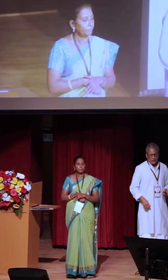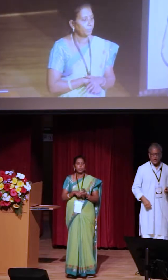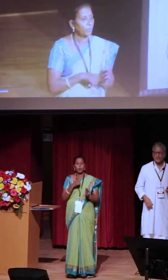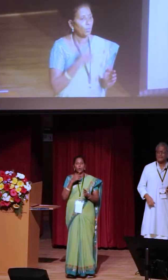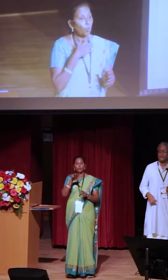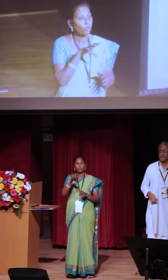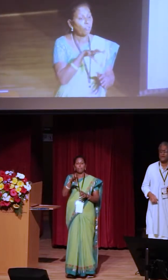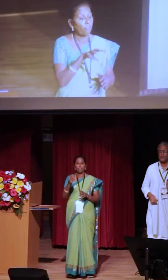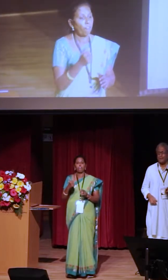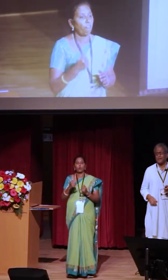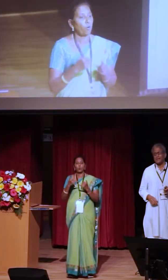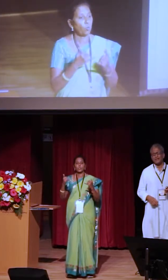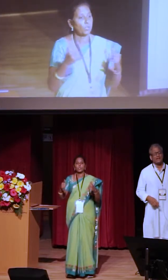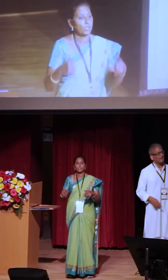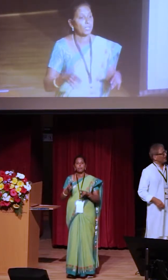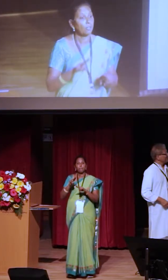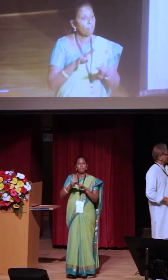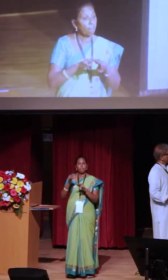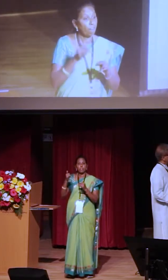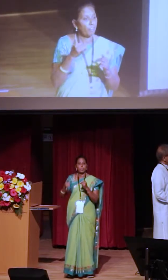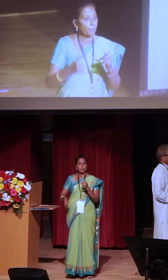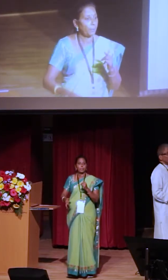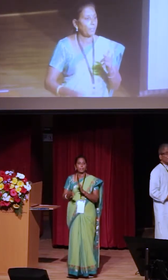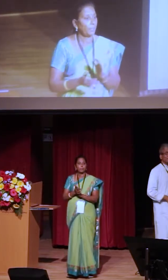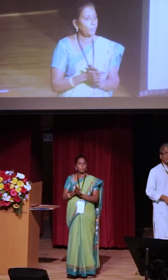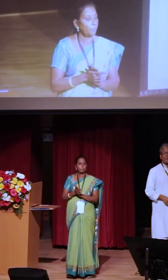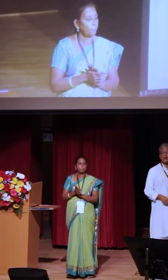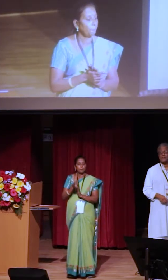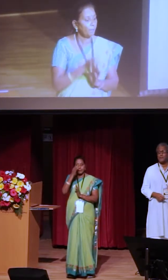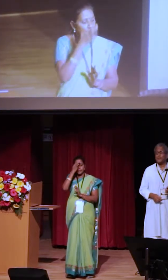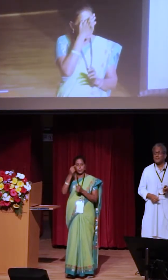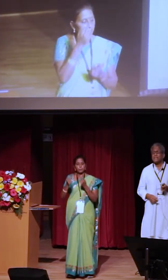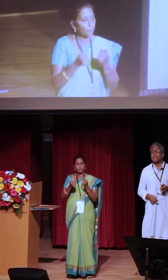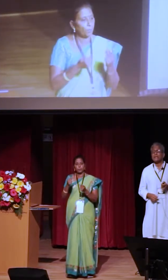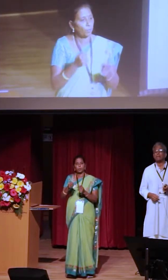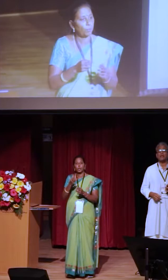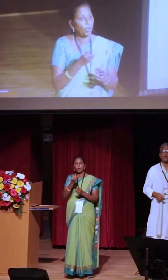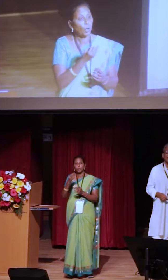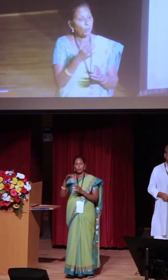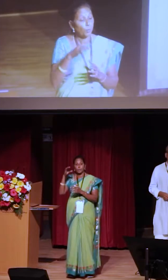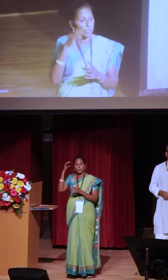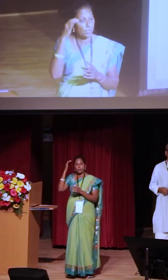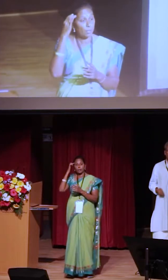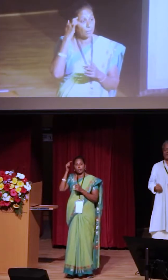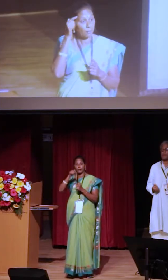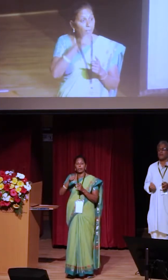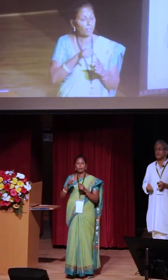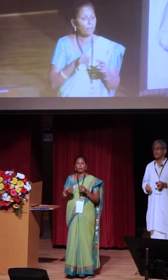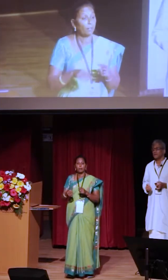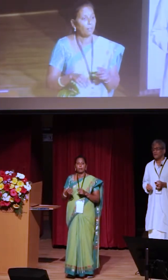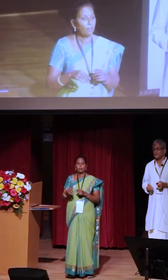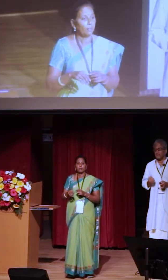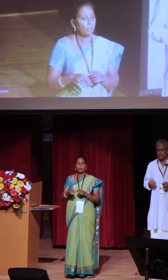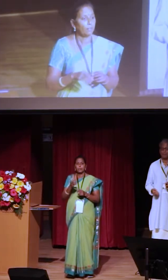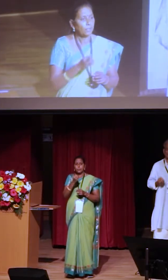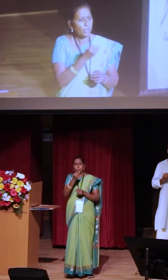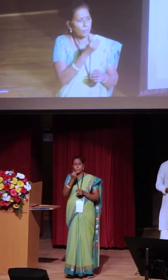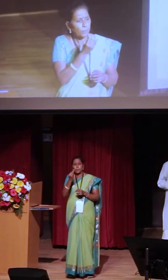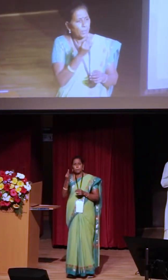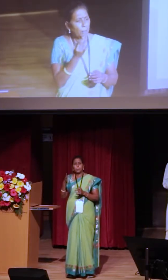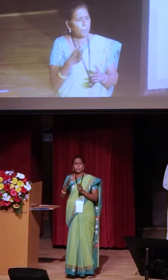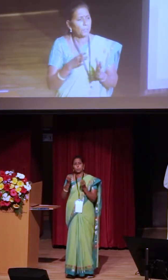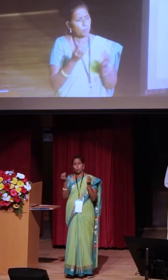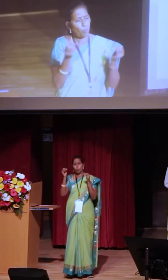What we found is, fundamentally, there's a problem because computational thinking depends on strong foundations of numeracy,